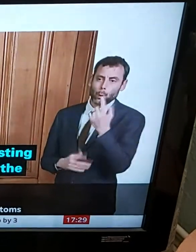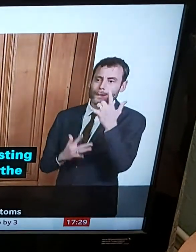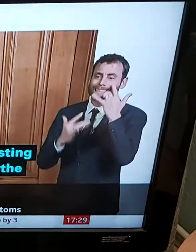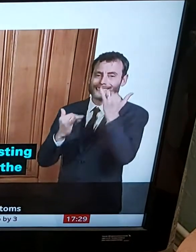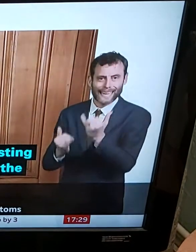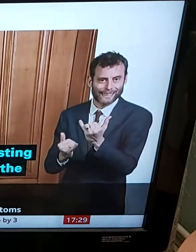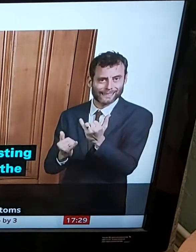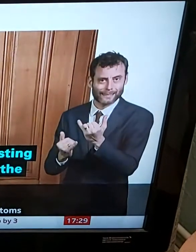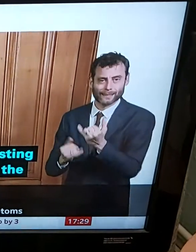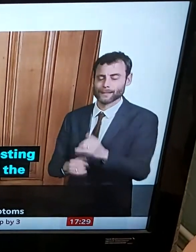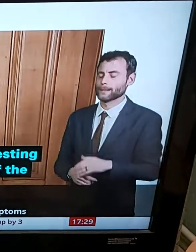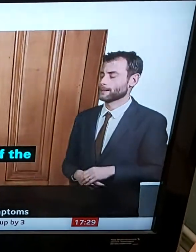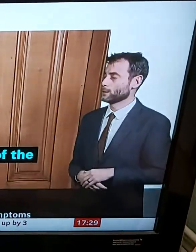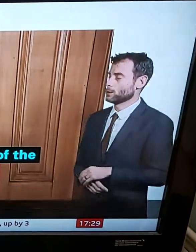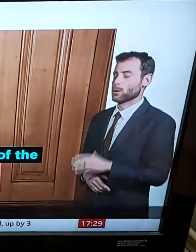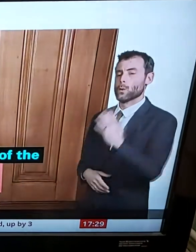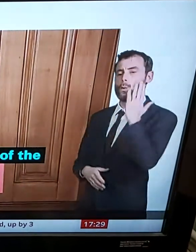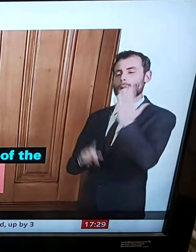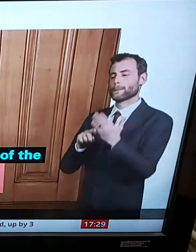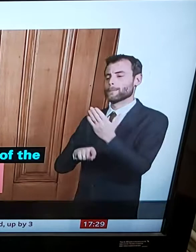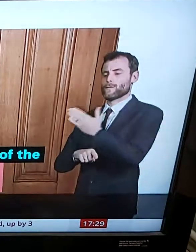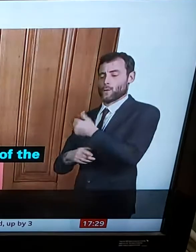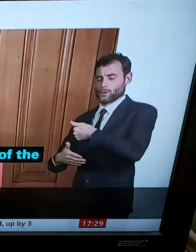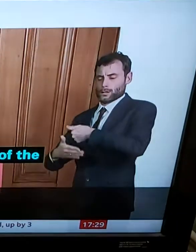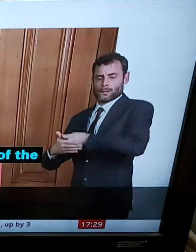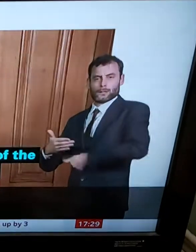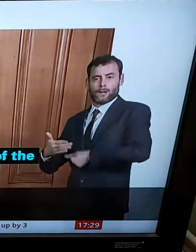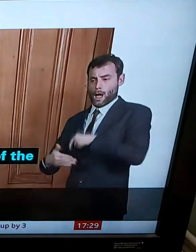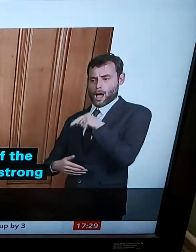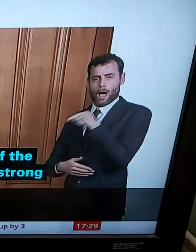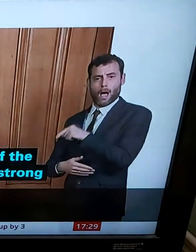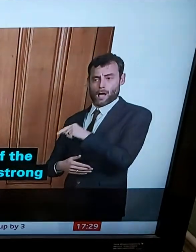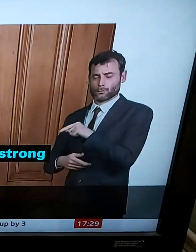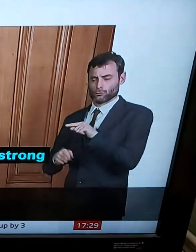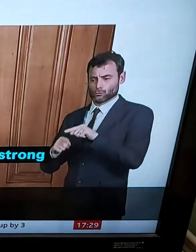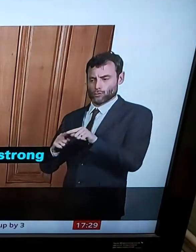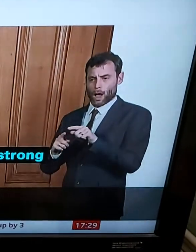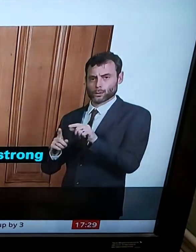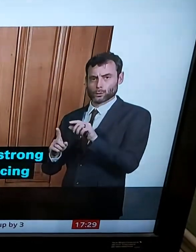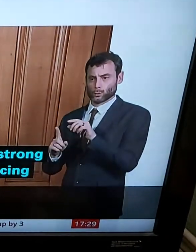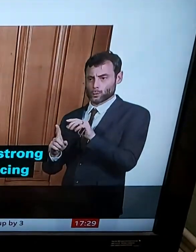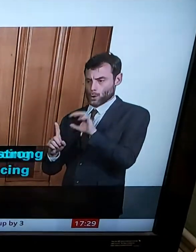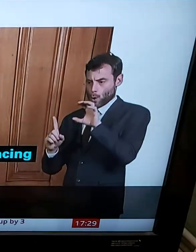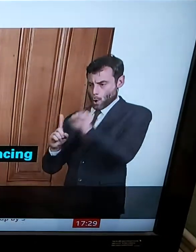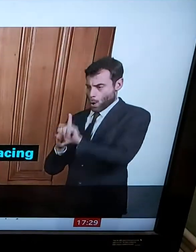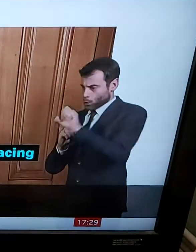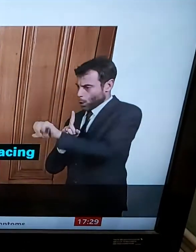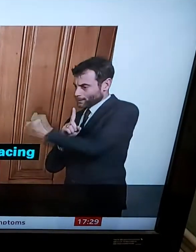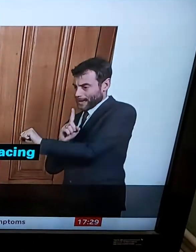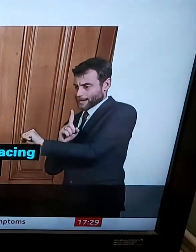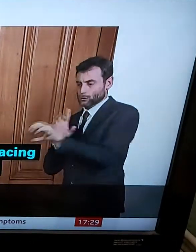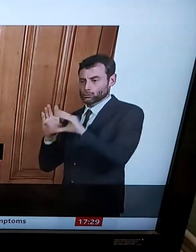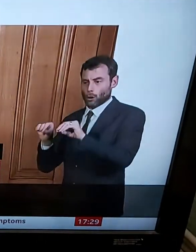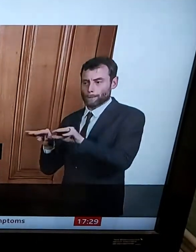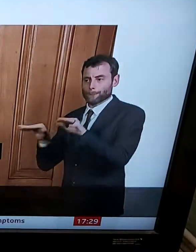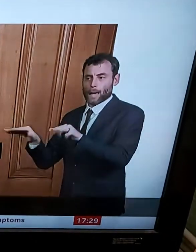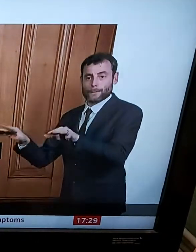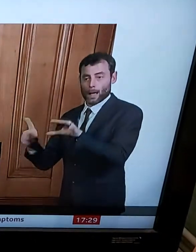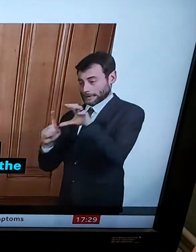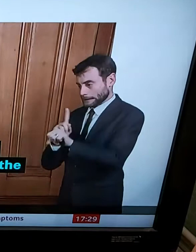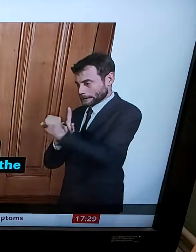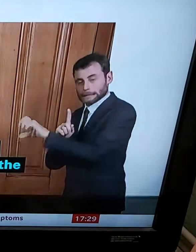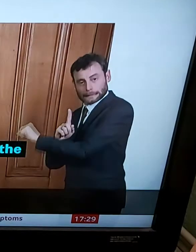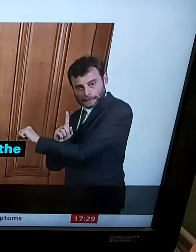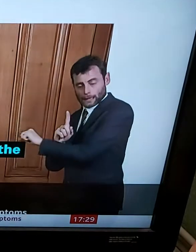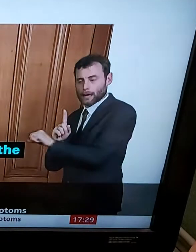have strong containment and contact tracing mechanisms. That is not appropriate at this point in the epidemic in the UK, but we